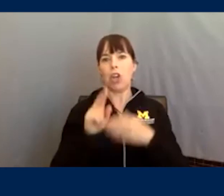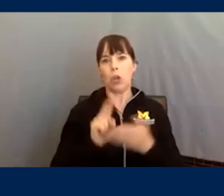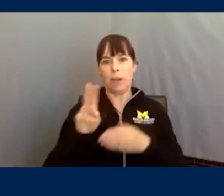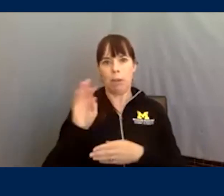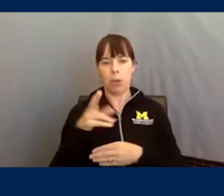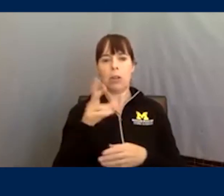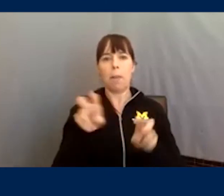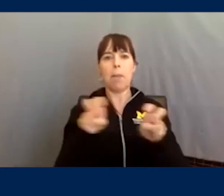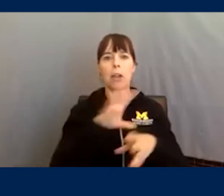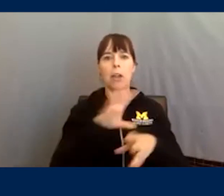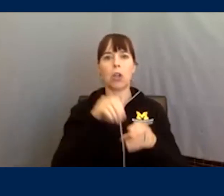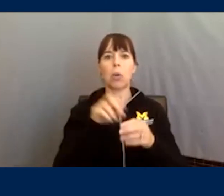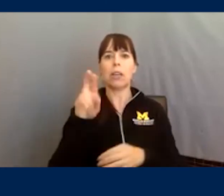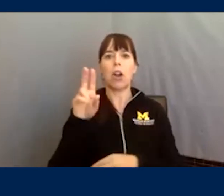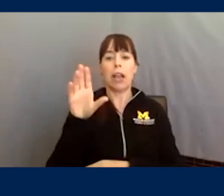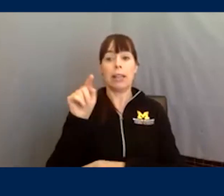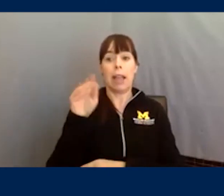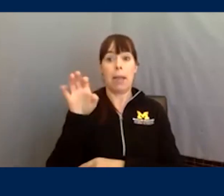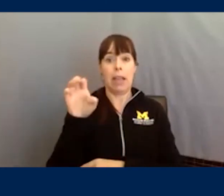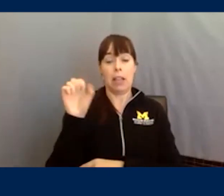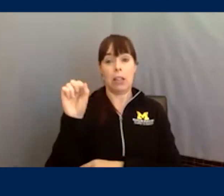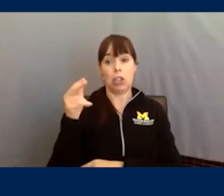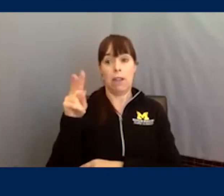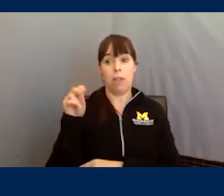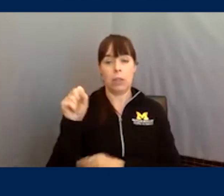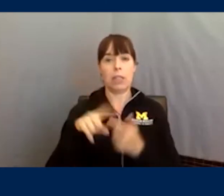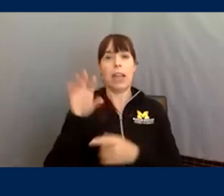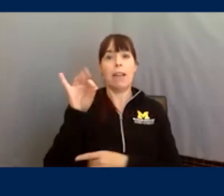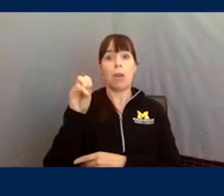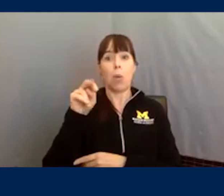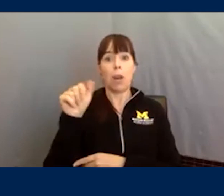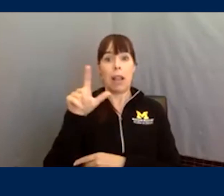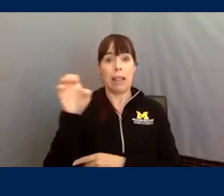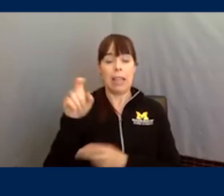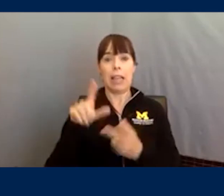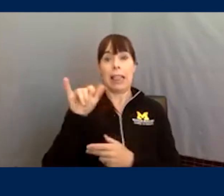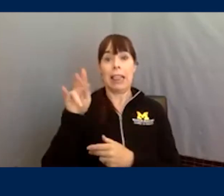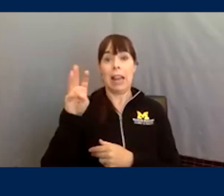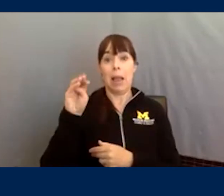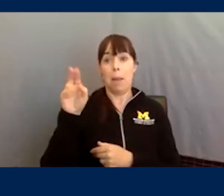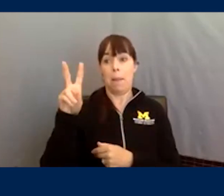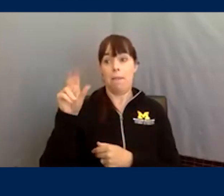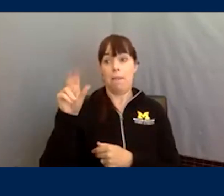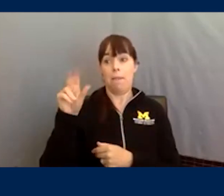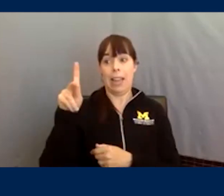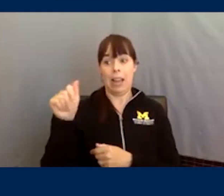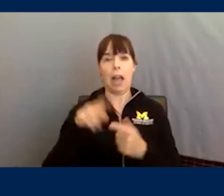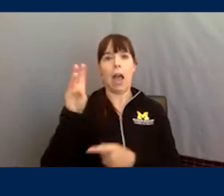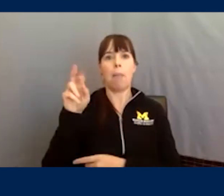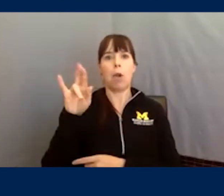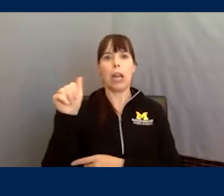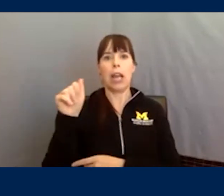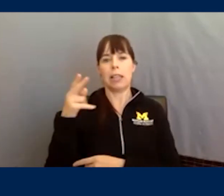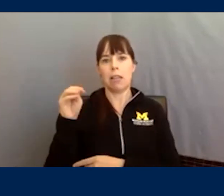panelists include Dr. Tabby Chavos, Dr. Fiona Lee, Dr. Lynn Vedeka, and Maria Thomas. Thank you.